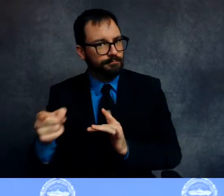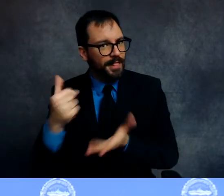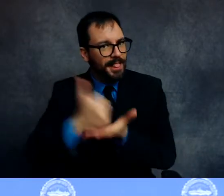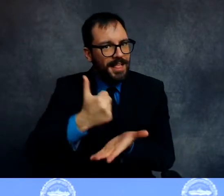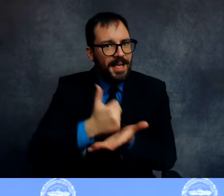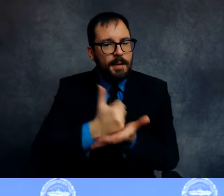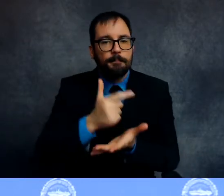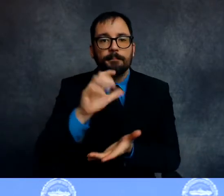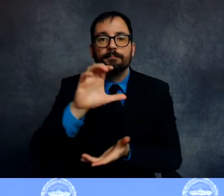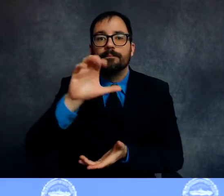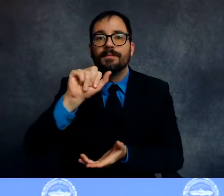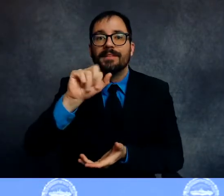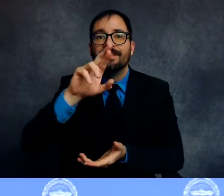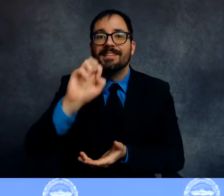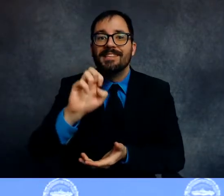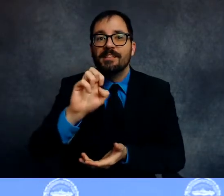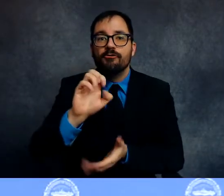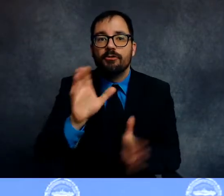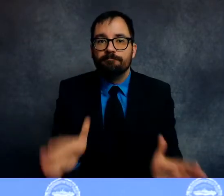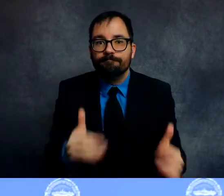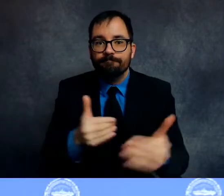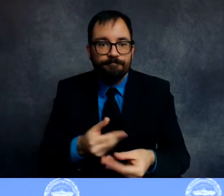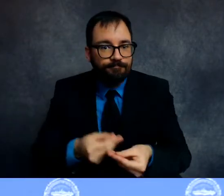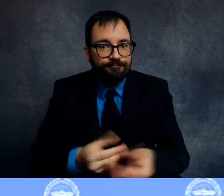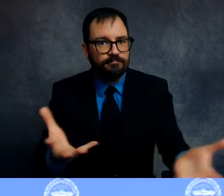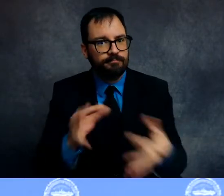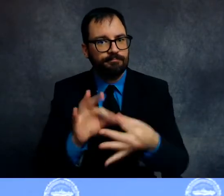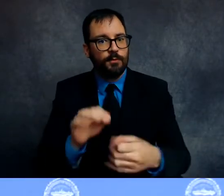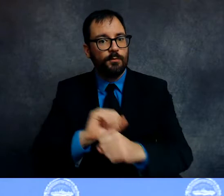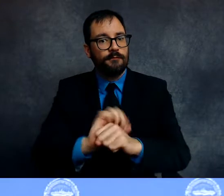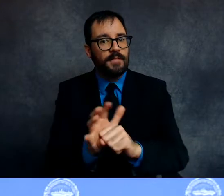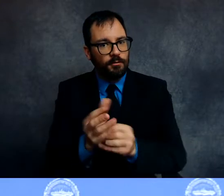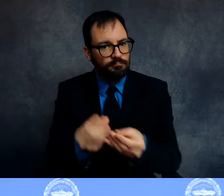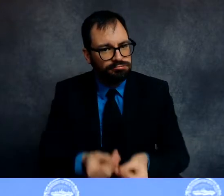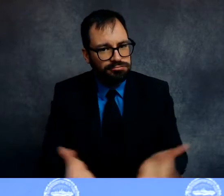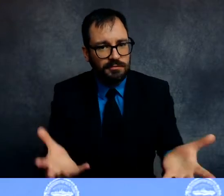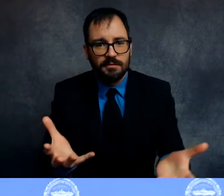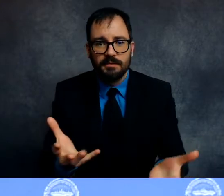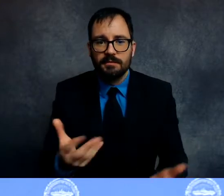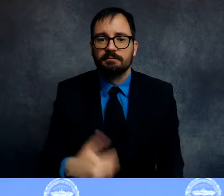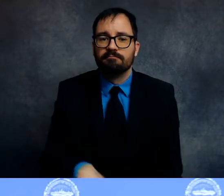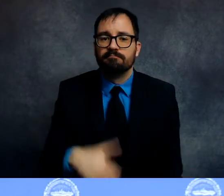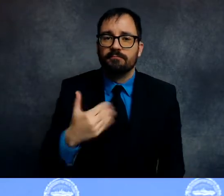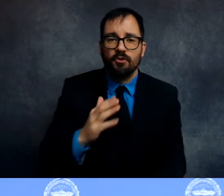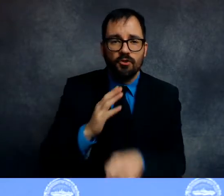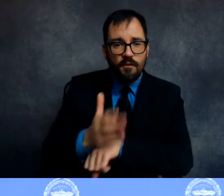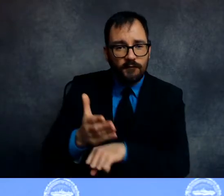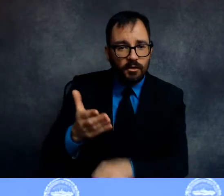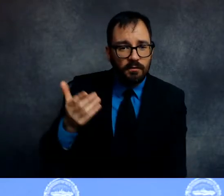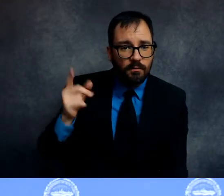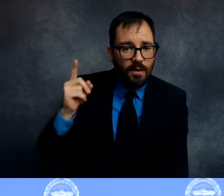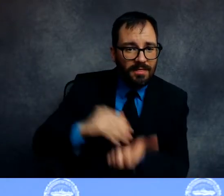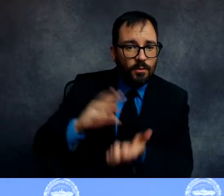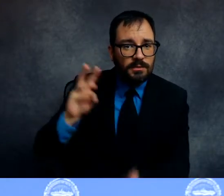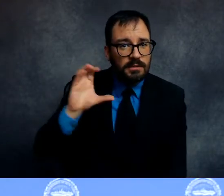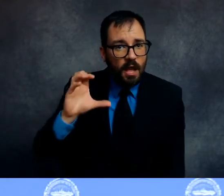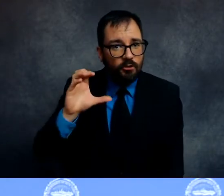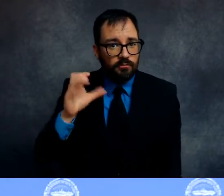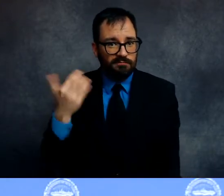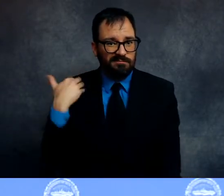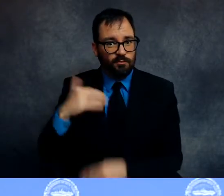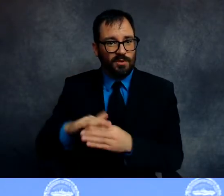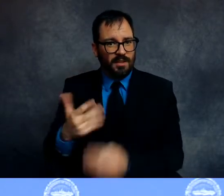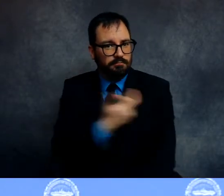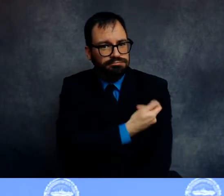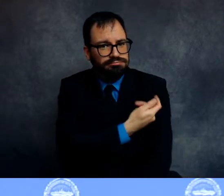and Boston Black Employee Network for distributing COVID care kits there on the weekend. This weekend alone,